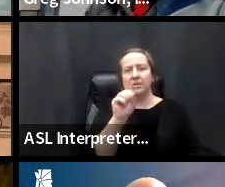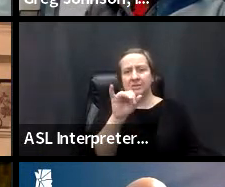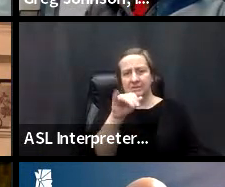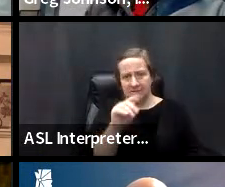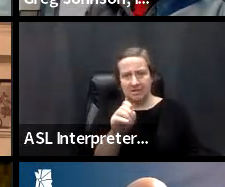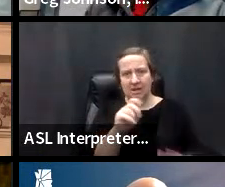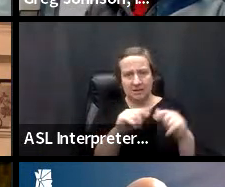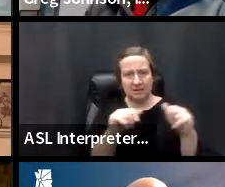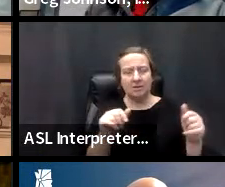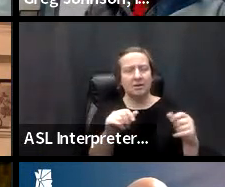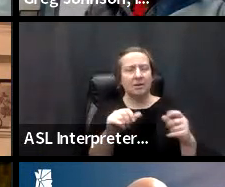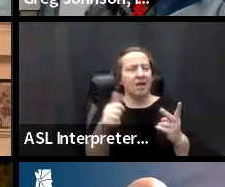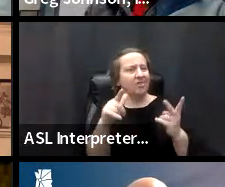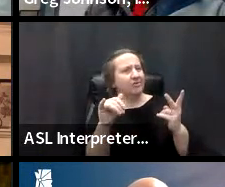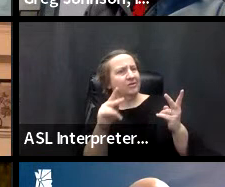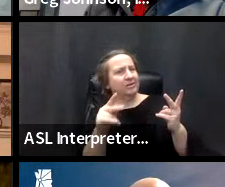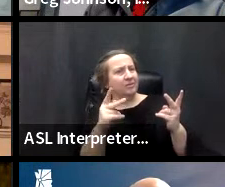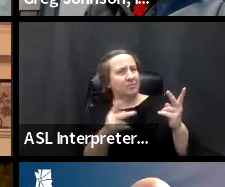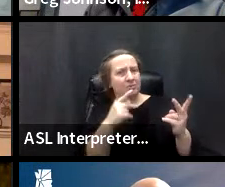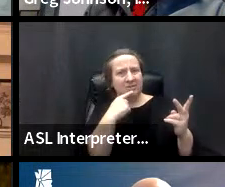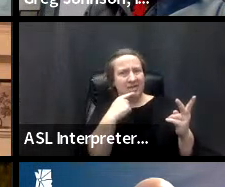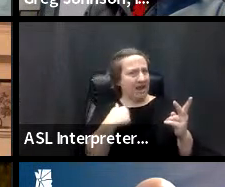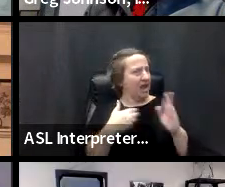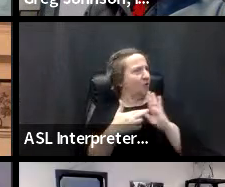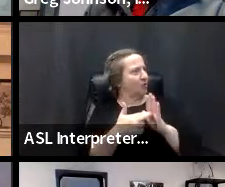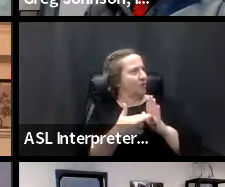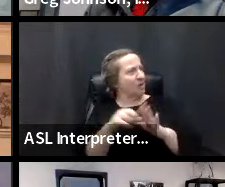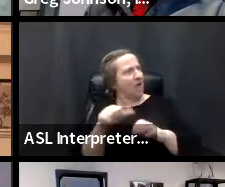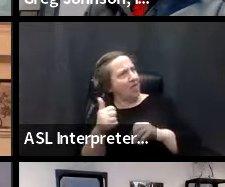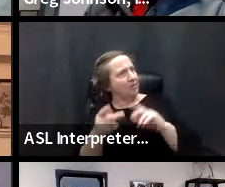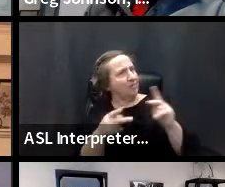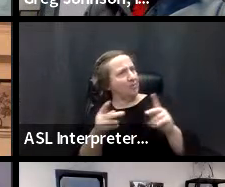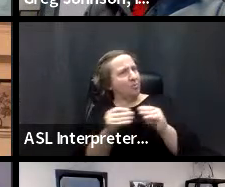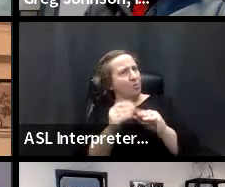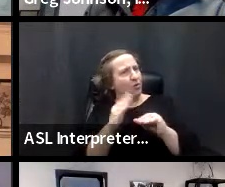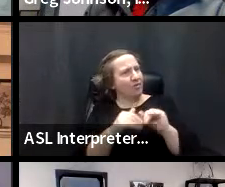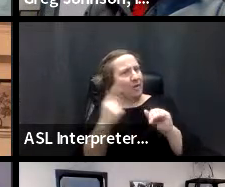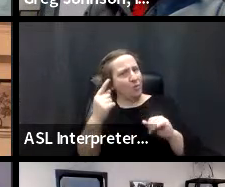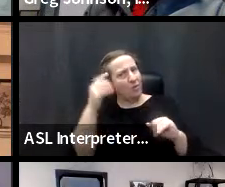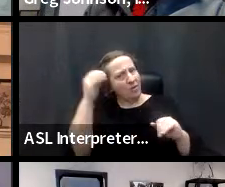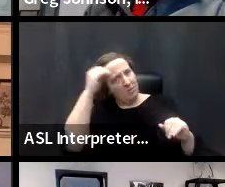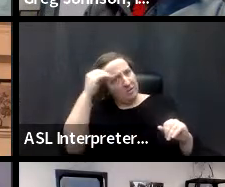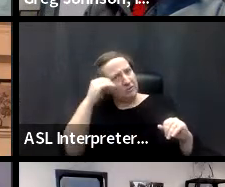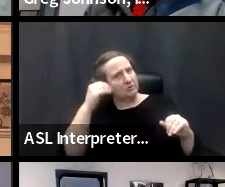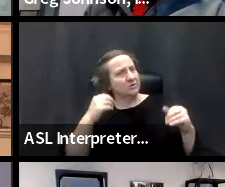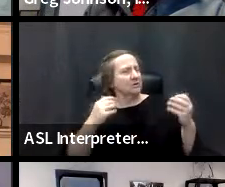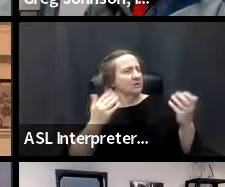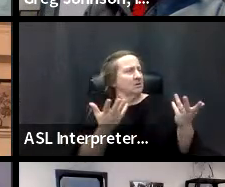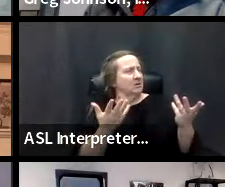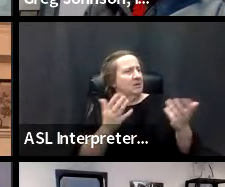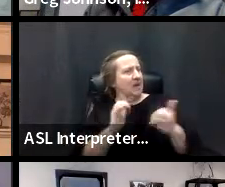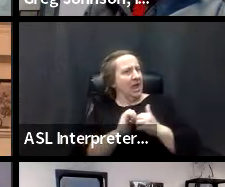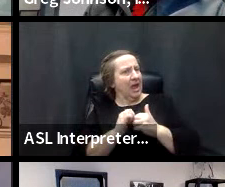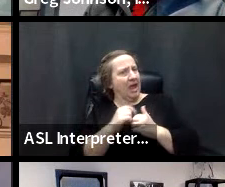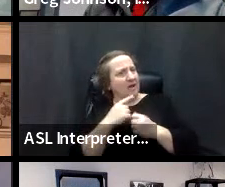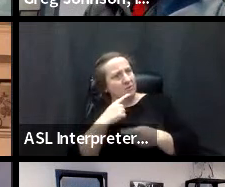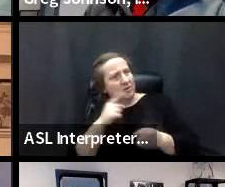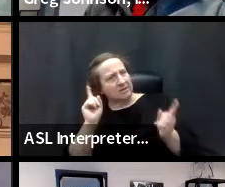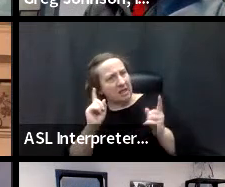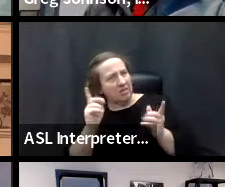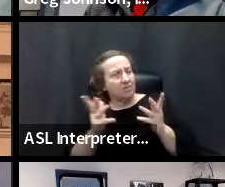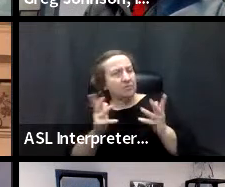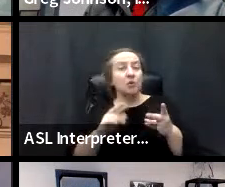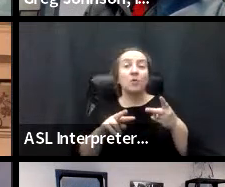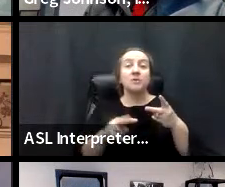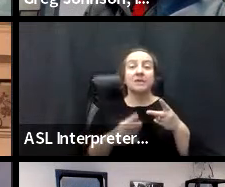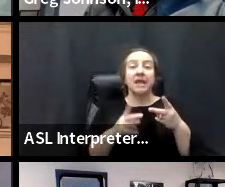many of you have said, I'm representing constituents and they have more than one opinion. What can I share with them? How? And so that